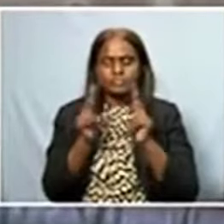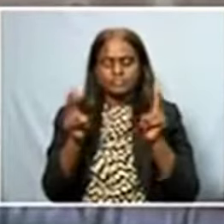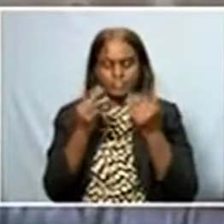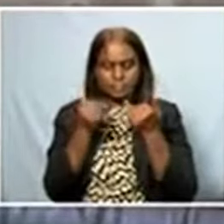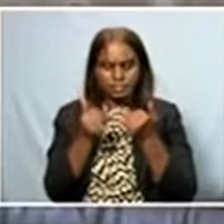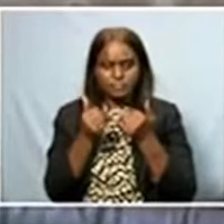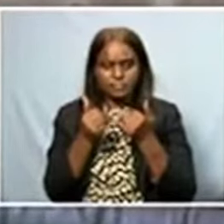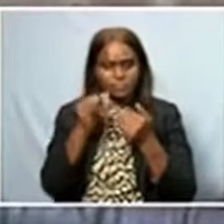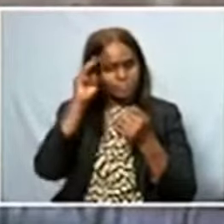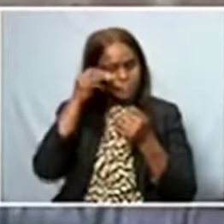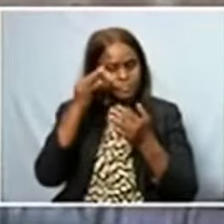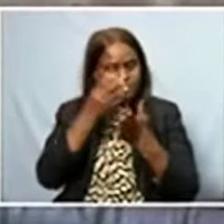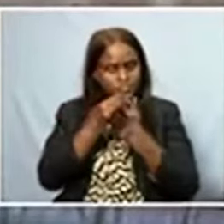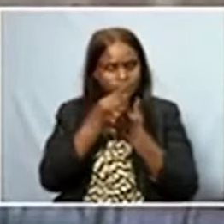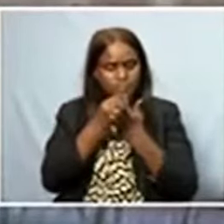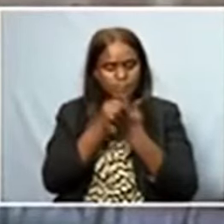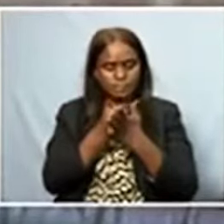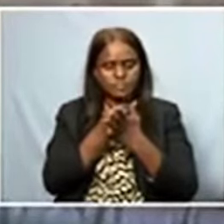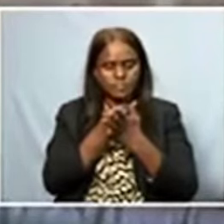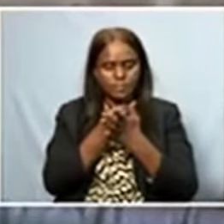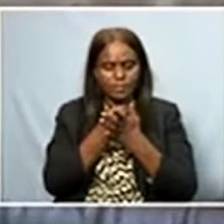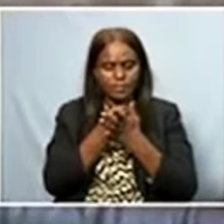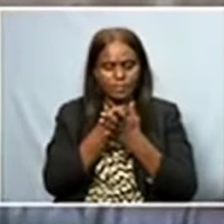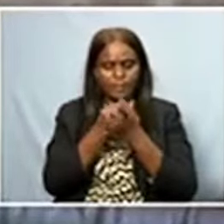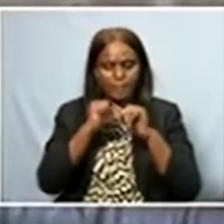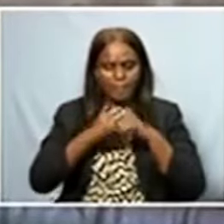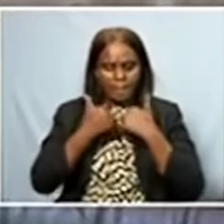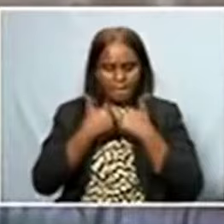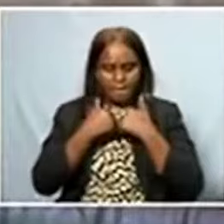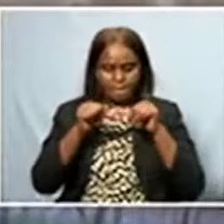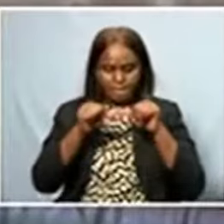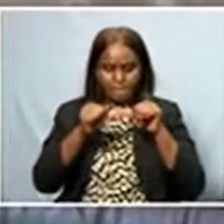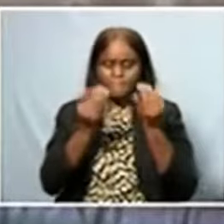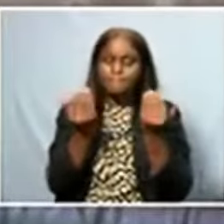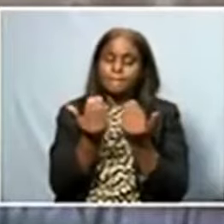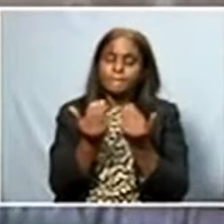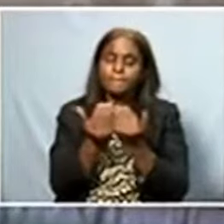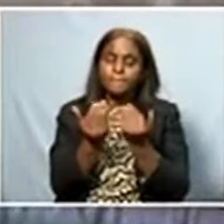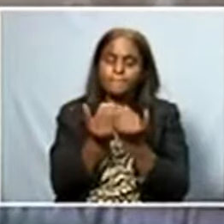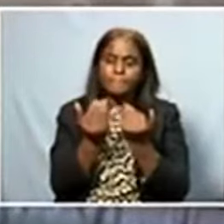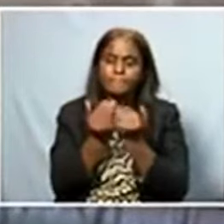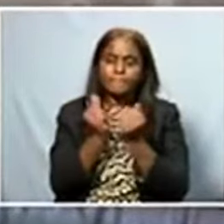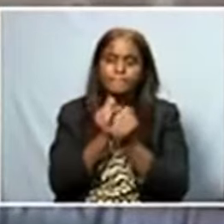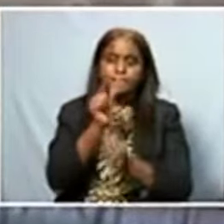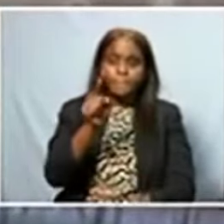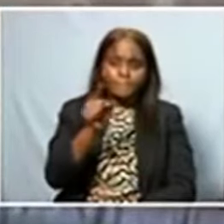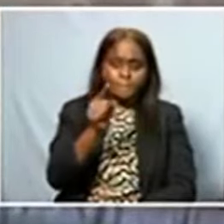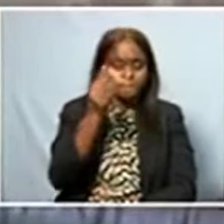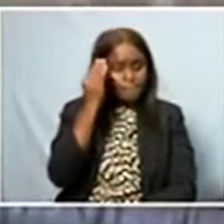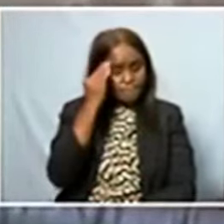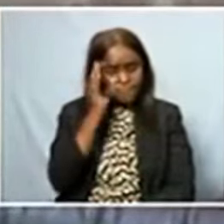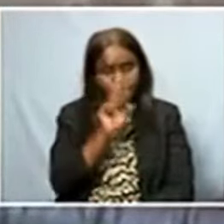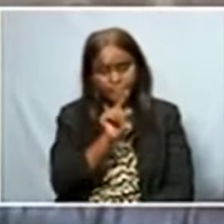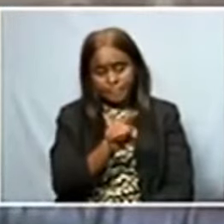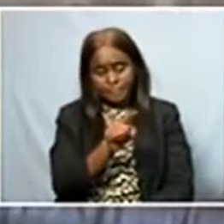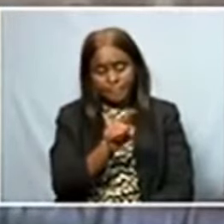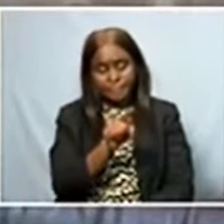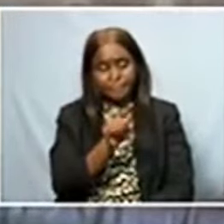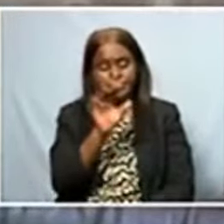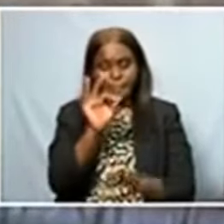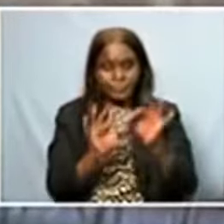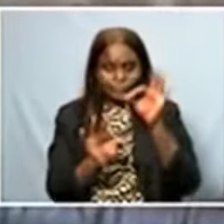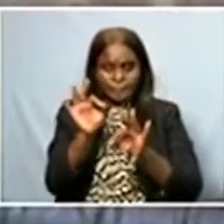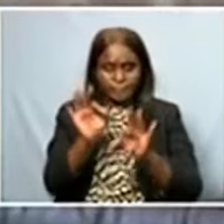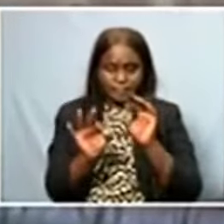So, Minister of Finance, we are still pleading with you to reconsider adjusting